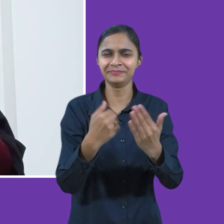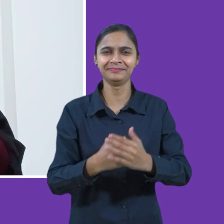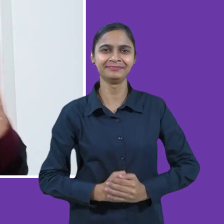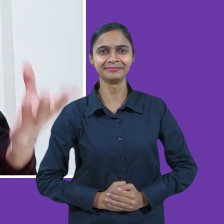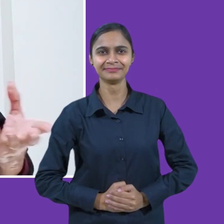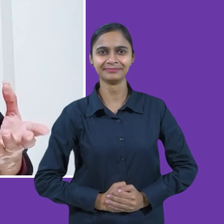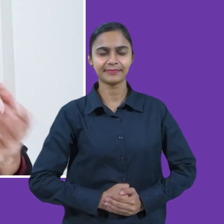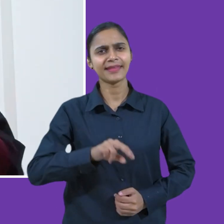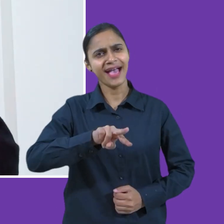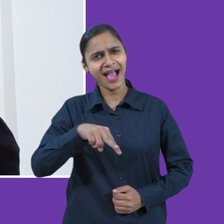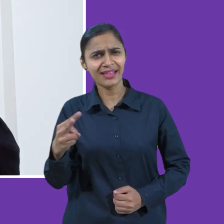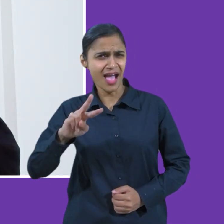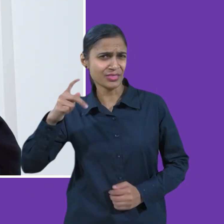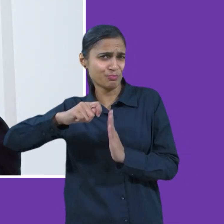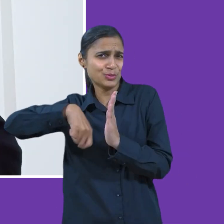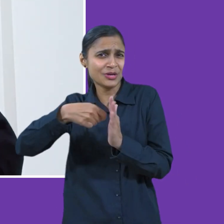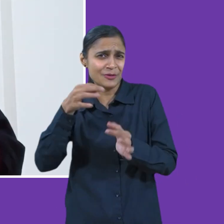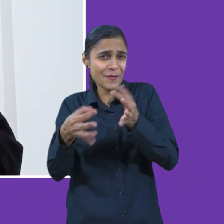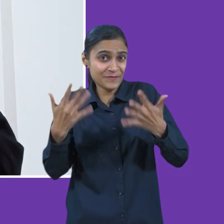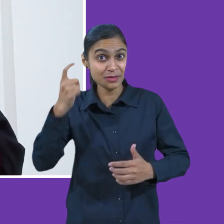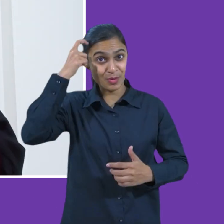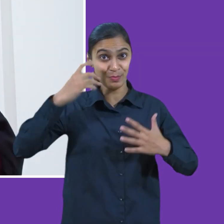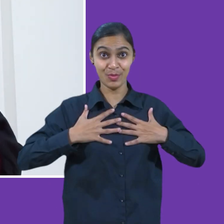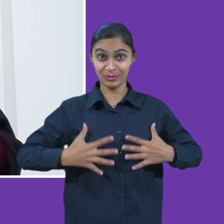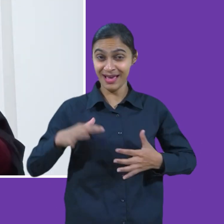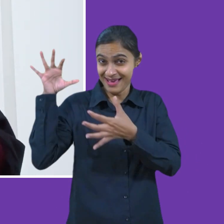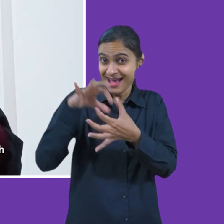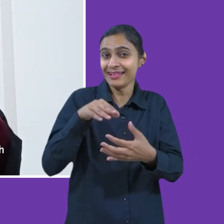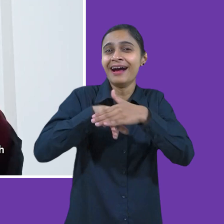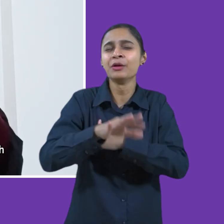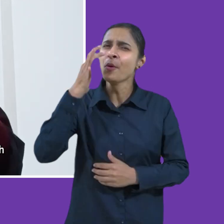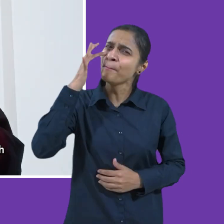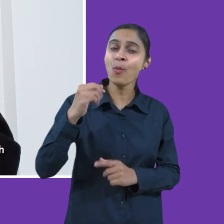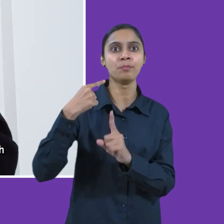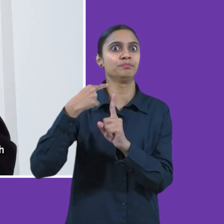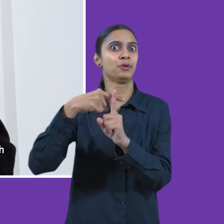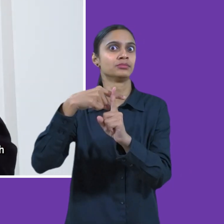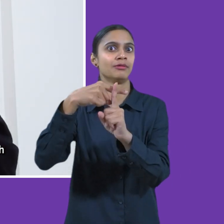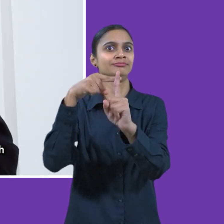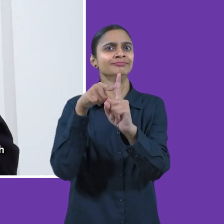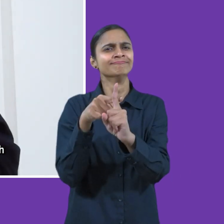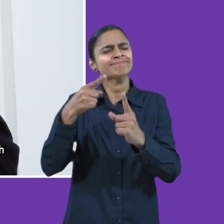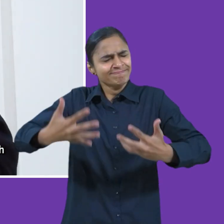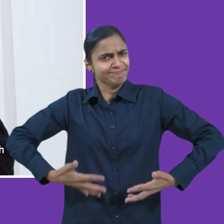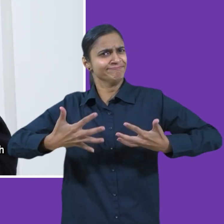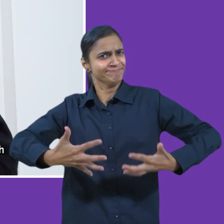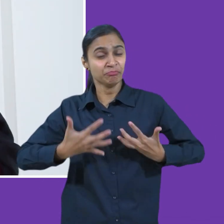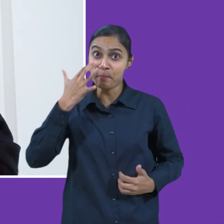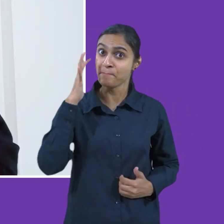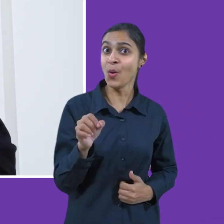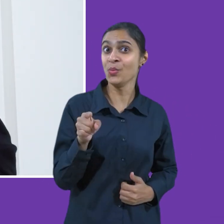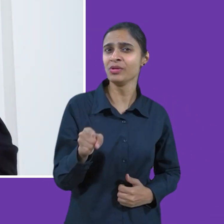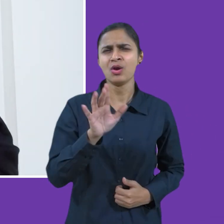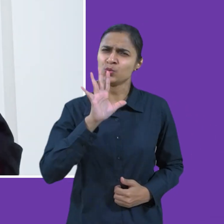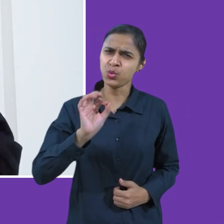which I mentioned in my other video of mental health, is also affirmations, like regulating the thought process with something positive. It's okay to